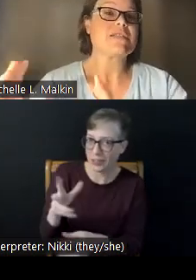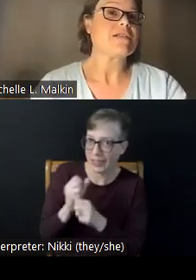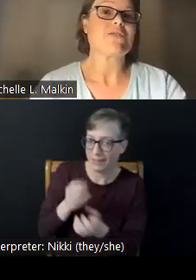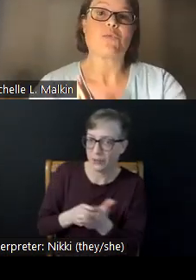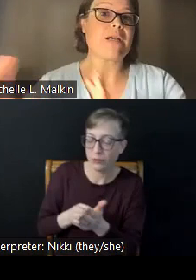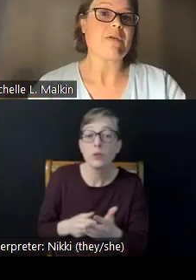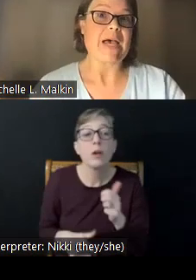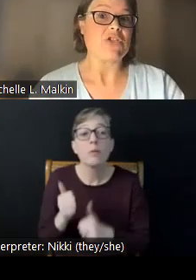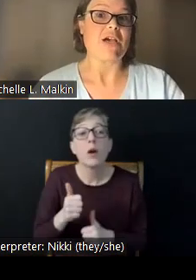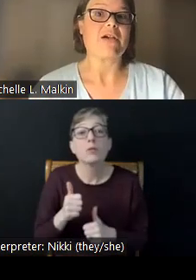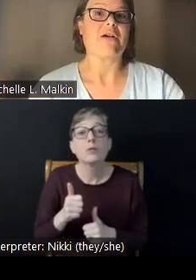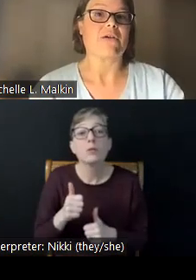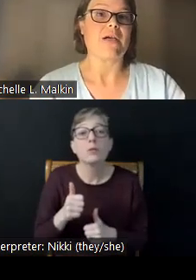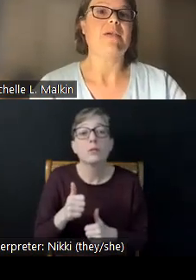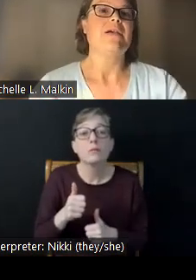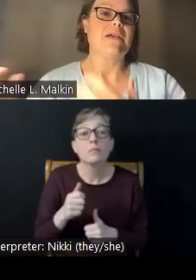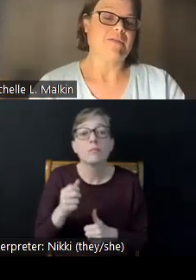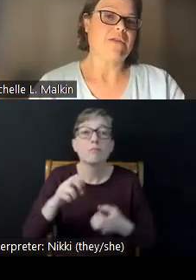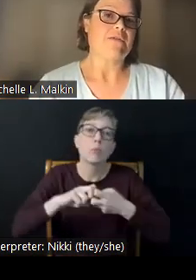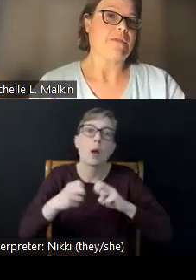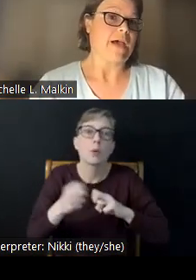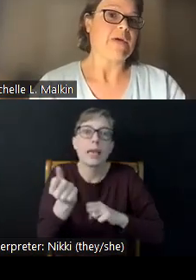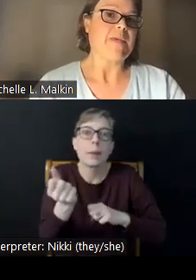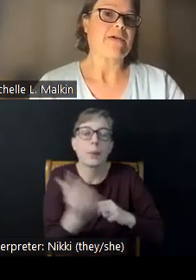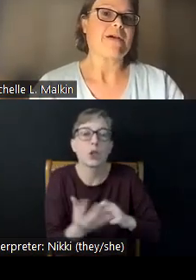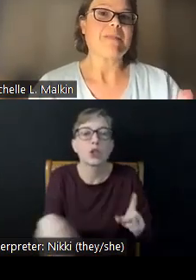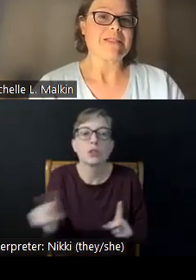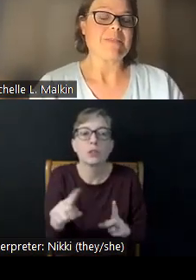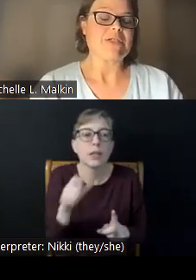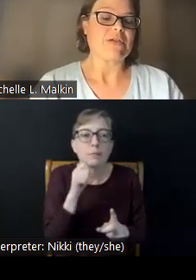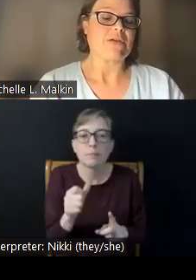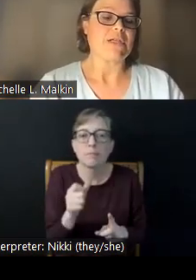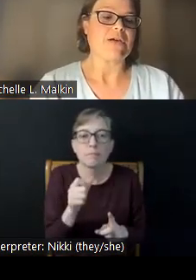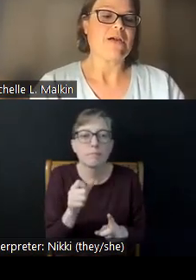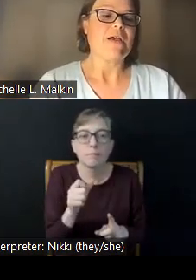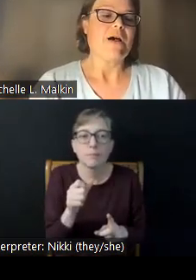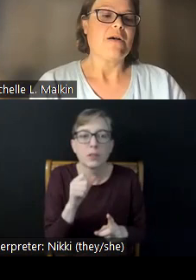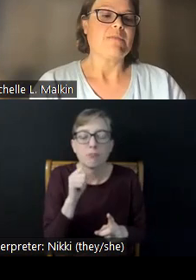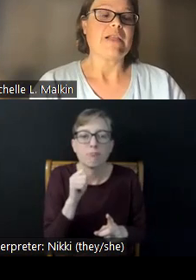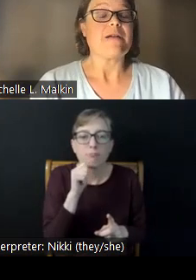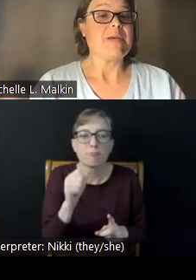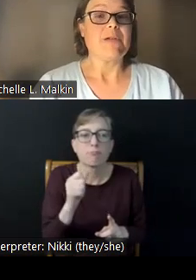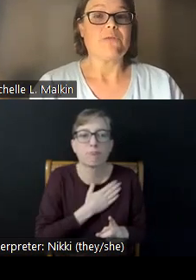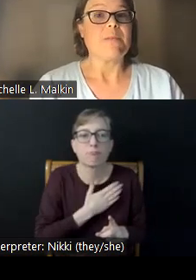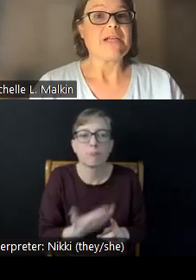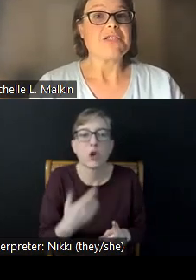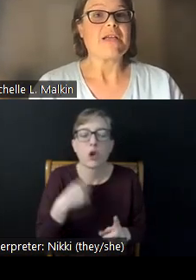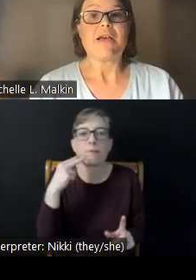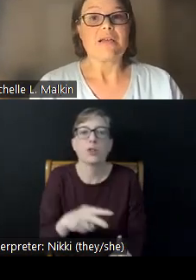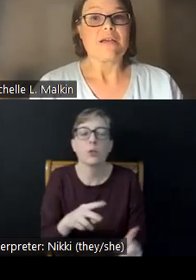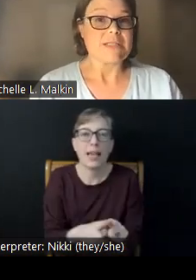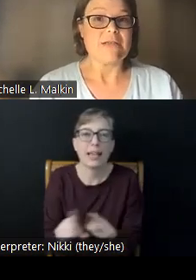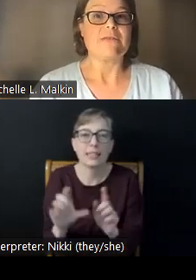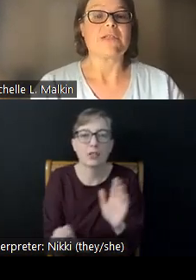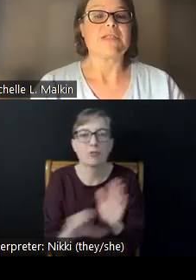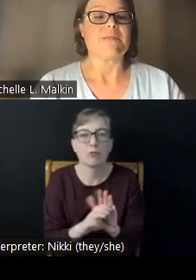not consider the writing of a bad check a crime, even though that would be a crime. As I mentioned earlier, a lot of people have written a bad check at